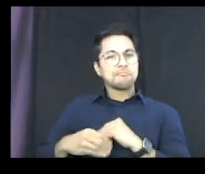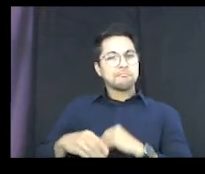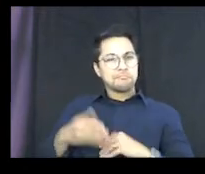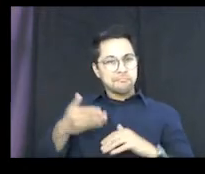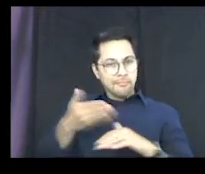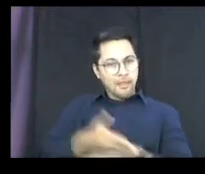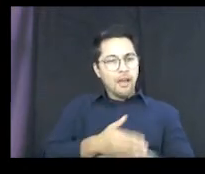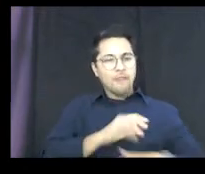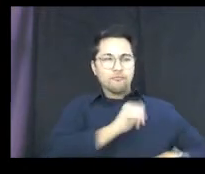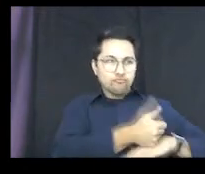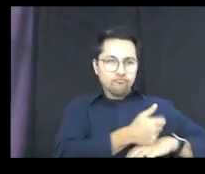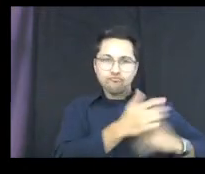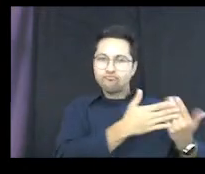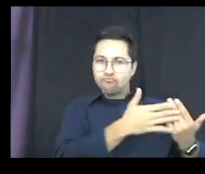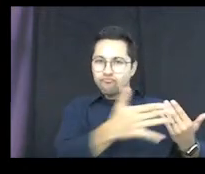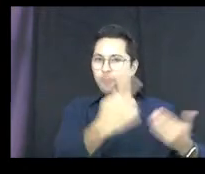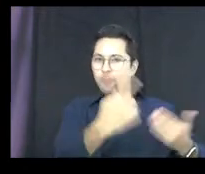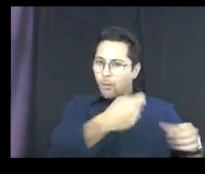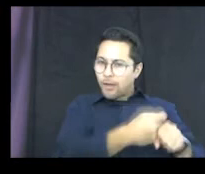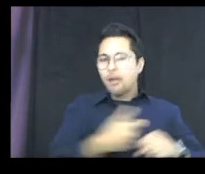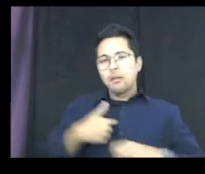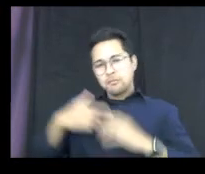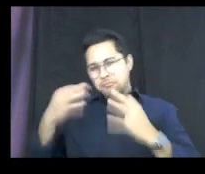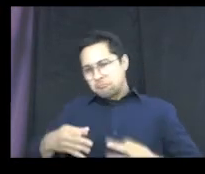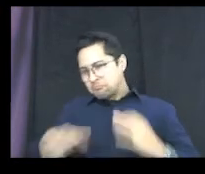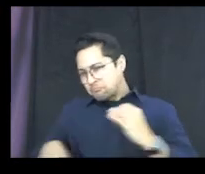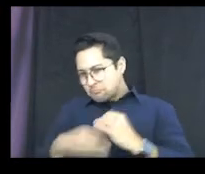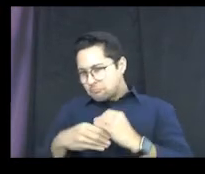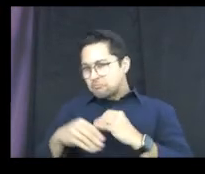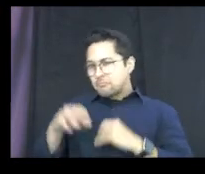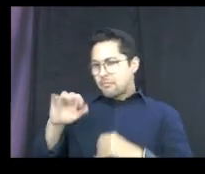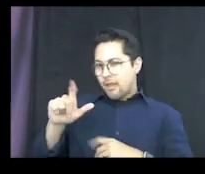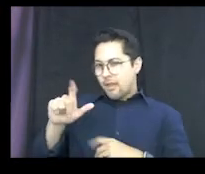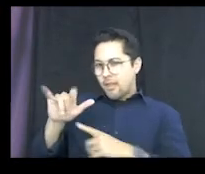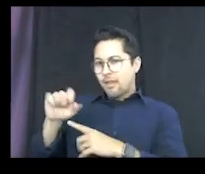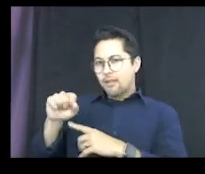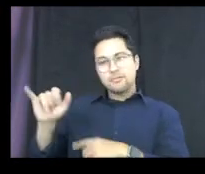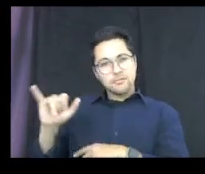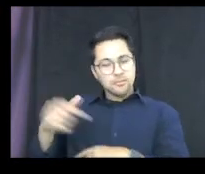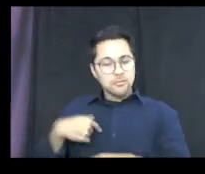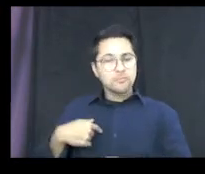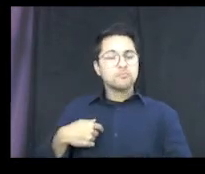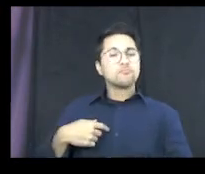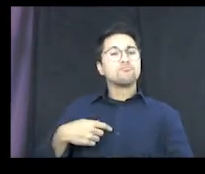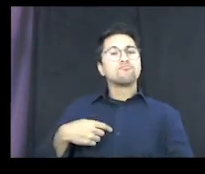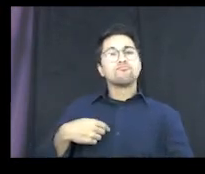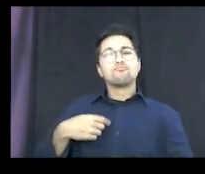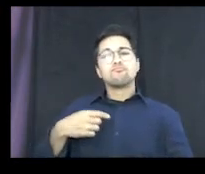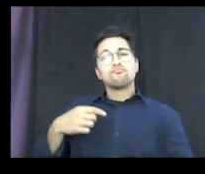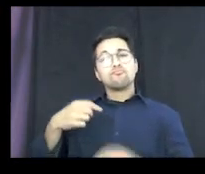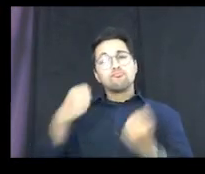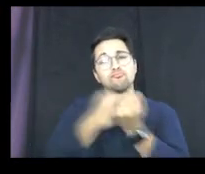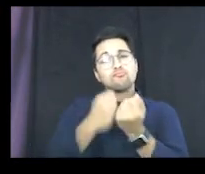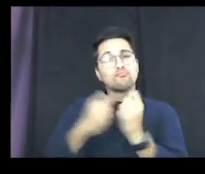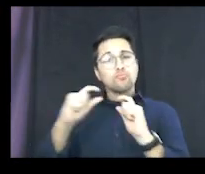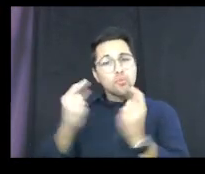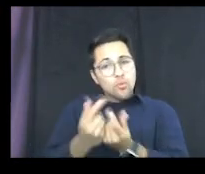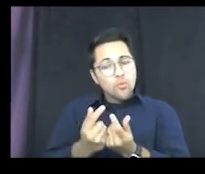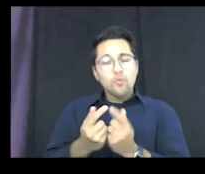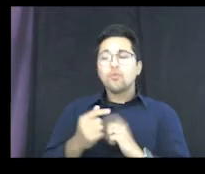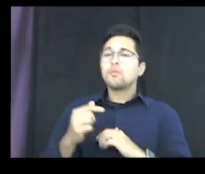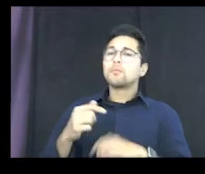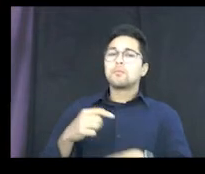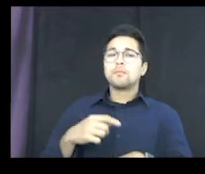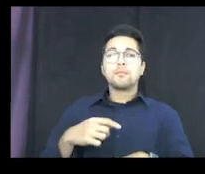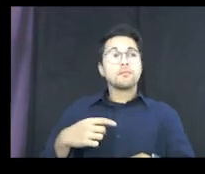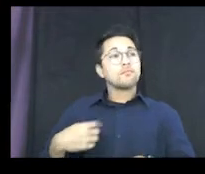after it'd been around for a year. So light support group for autistic adults. We, as Xenia